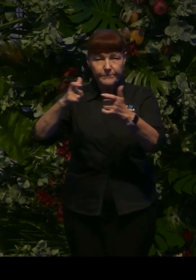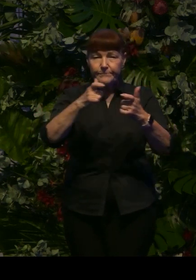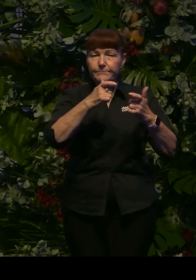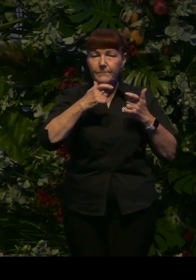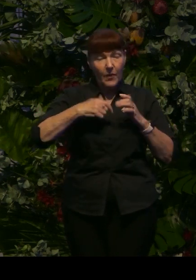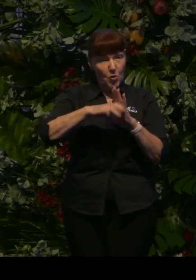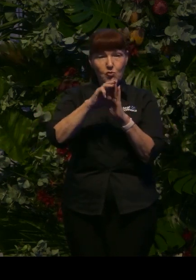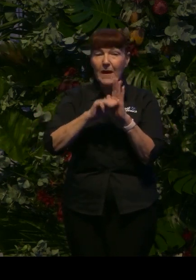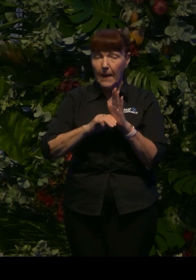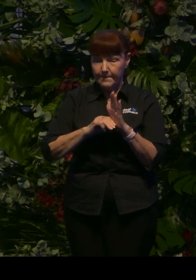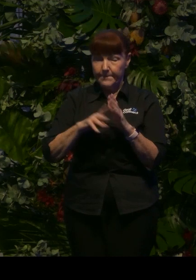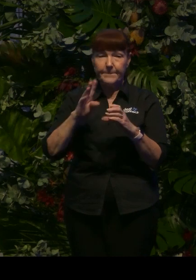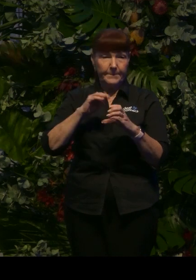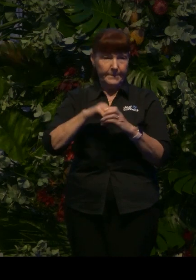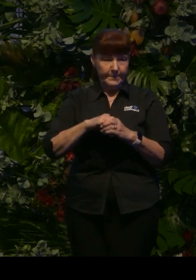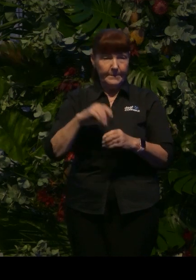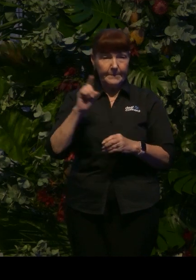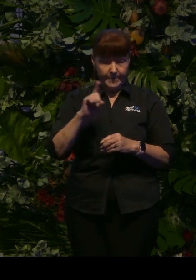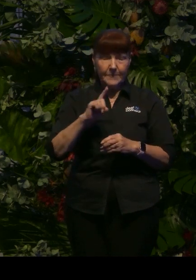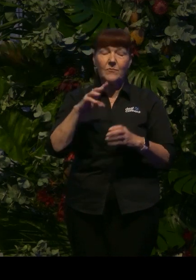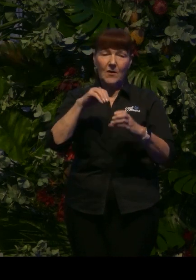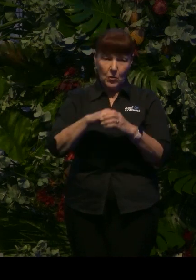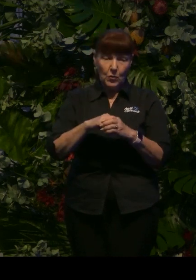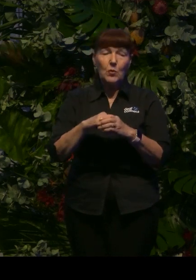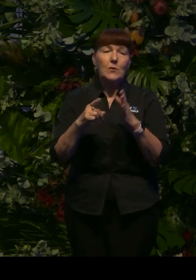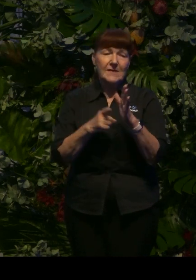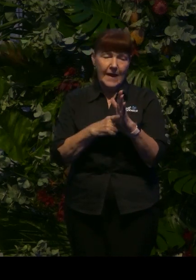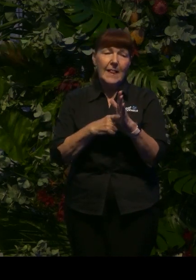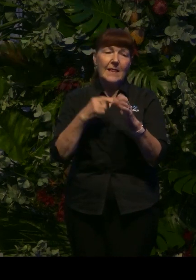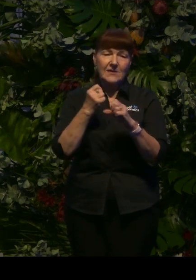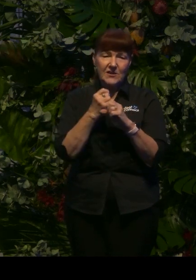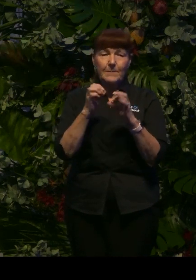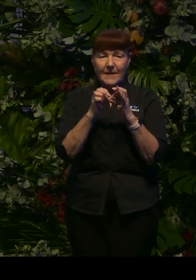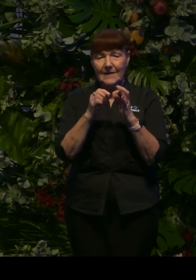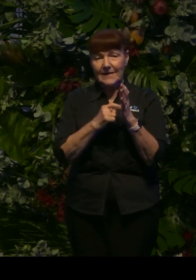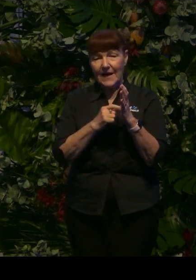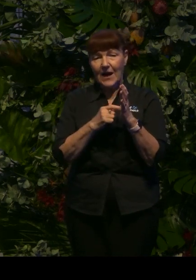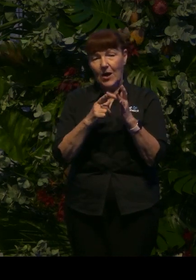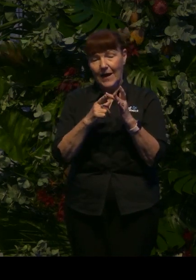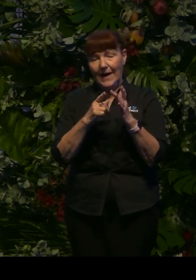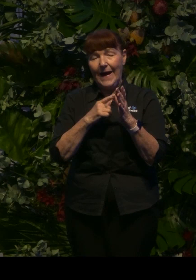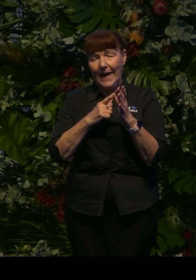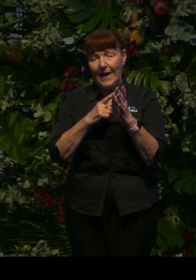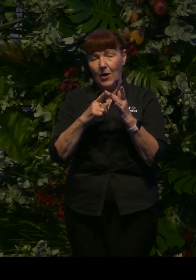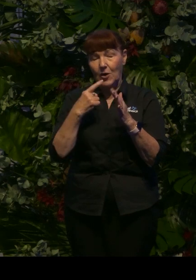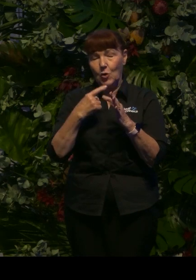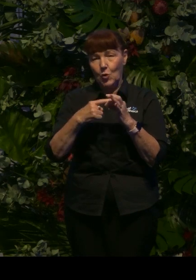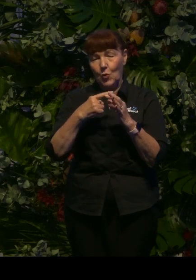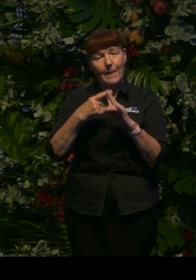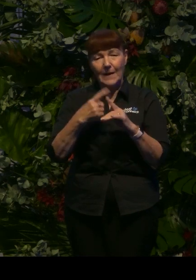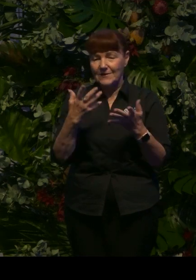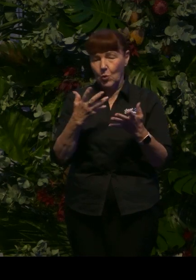Justice curriculum, which includes our LGBTQIA+ work, as well as our anti-racist and liberation